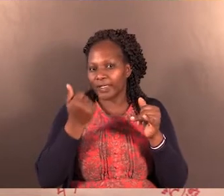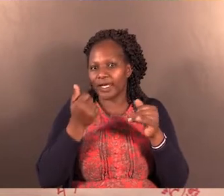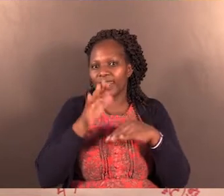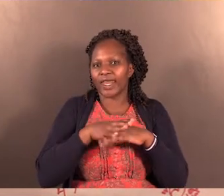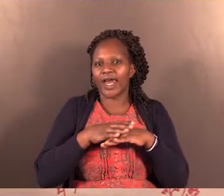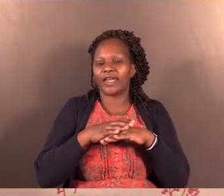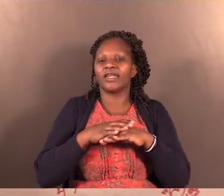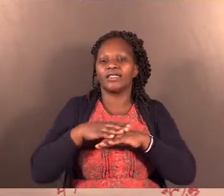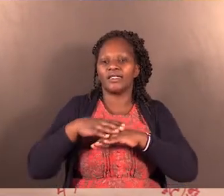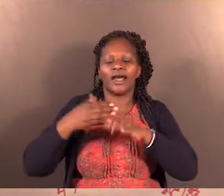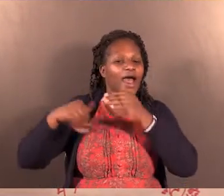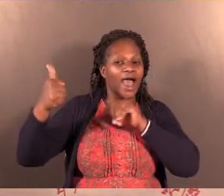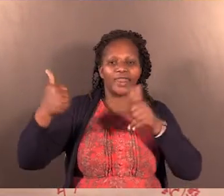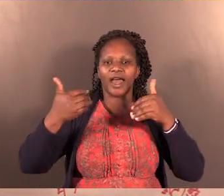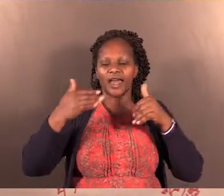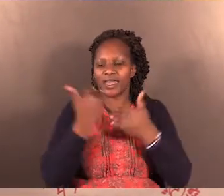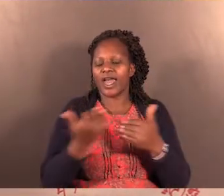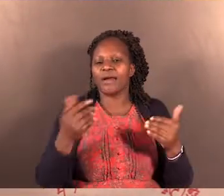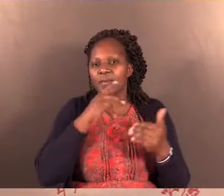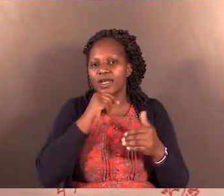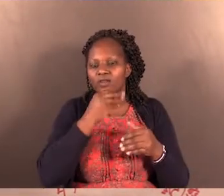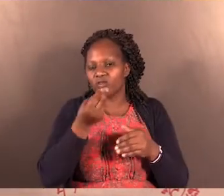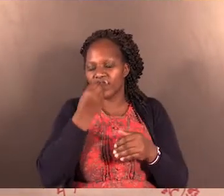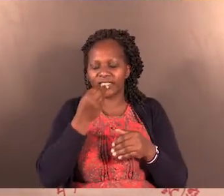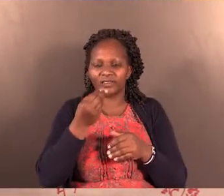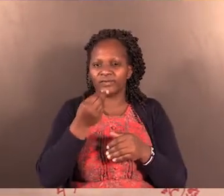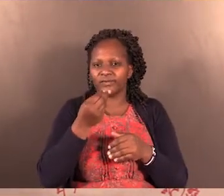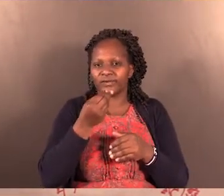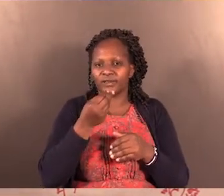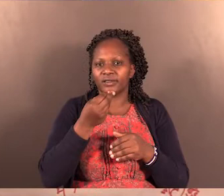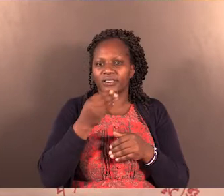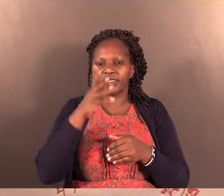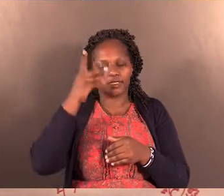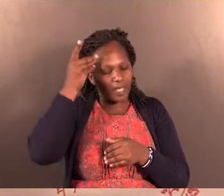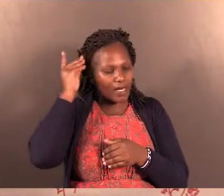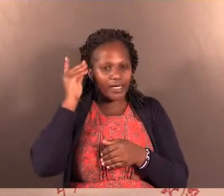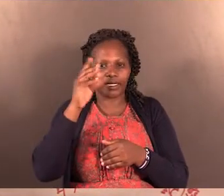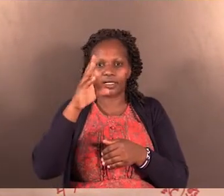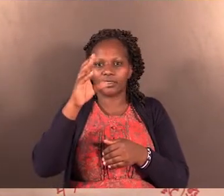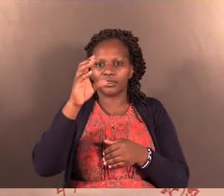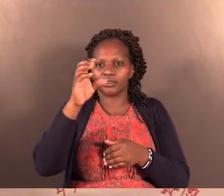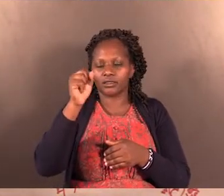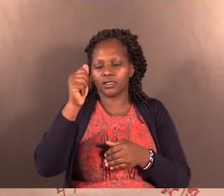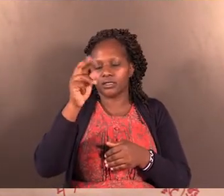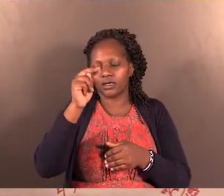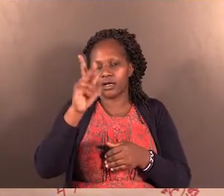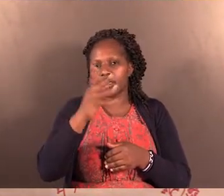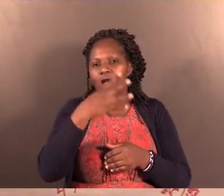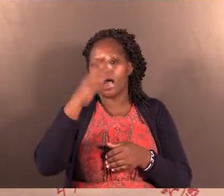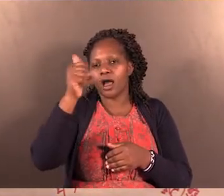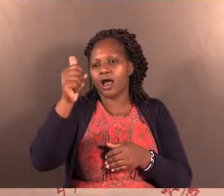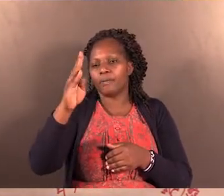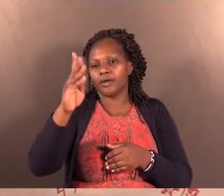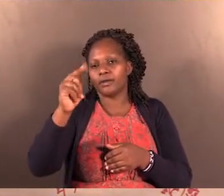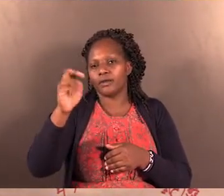better than even the other people, the other young men who are eating the fine food. Daniel, Shadrach, Meshach, and Abednego